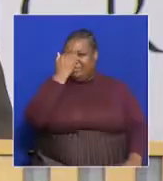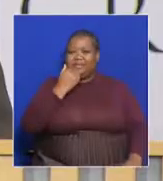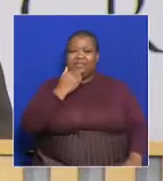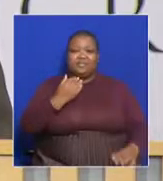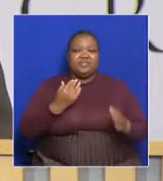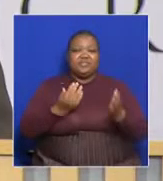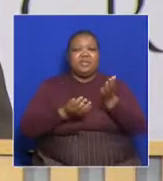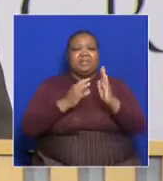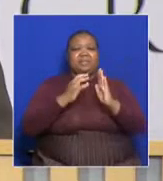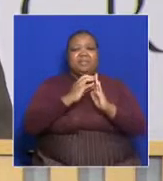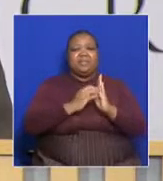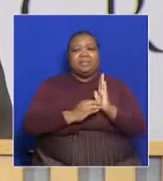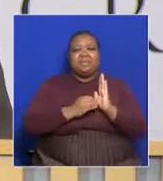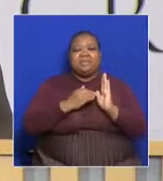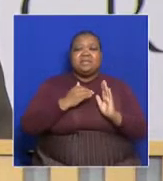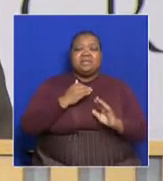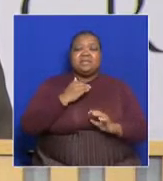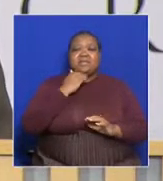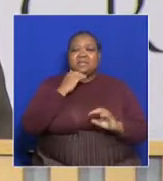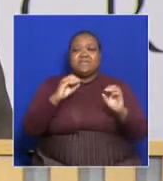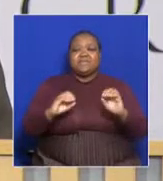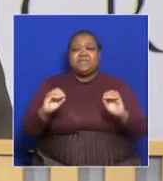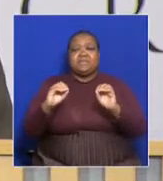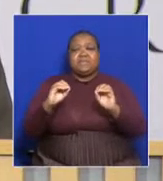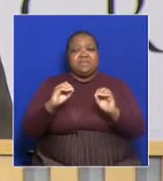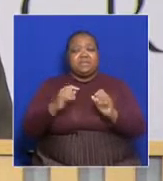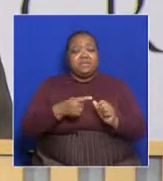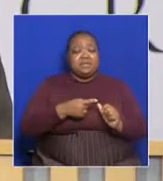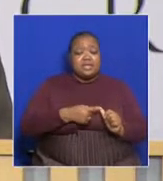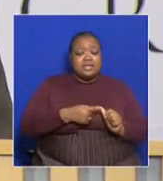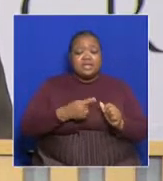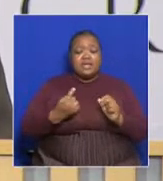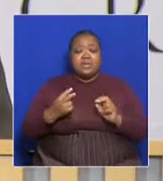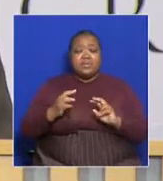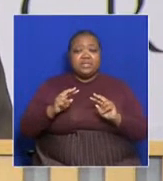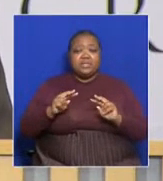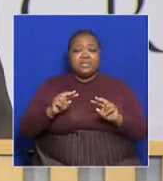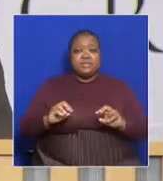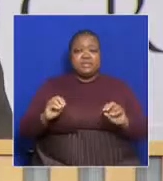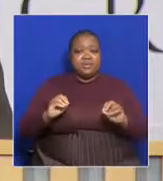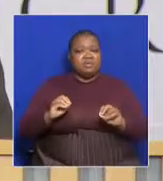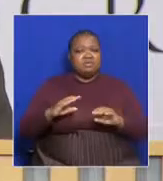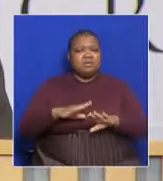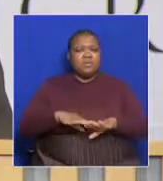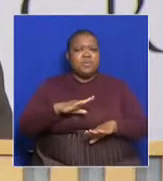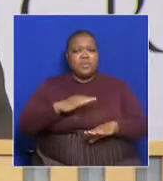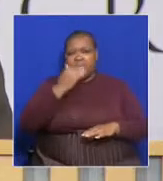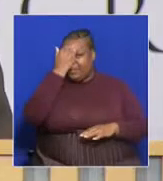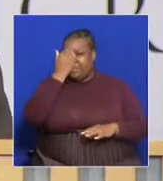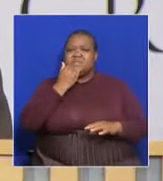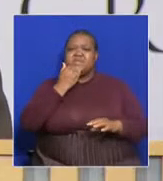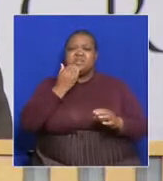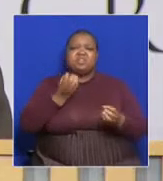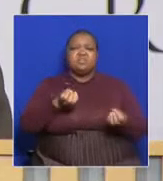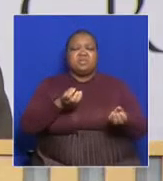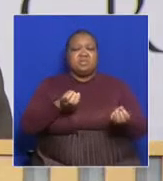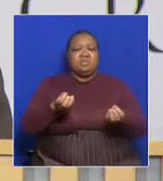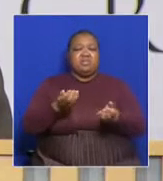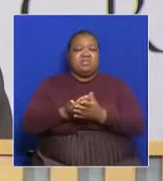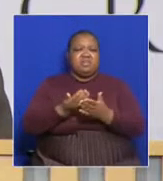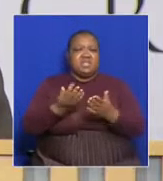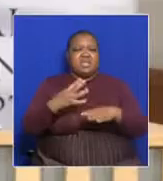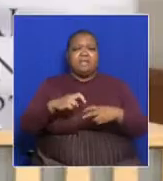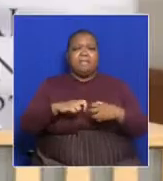of that nature, then I'm sure we could have provided with more photos. I never saw it as an issue. Now,